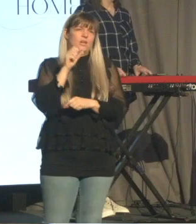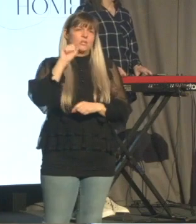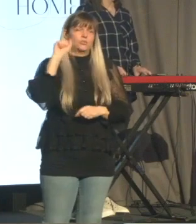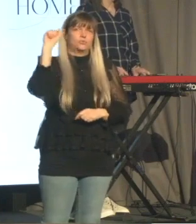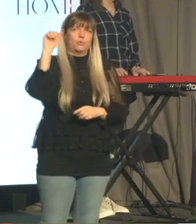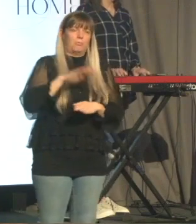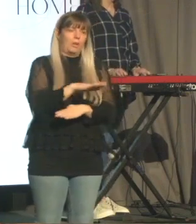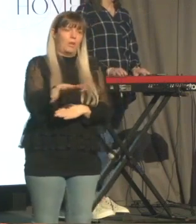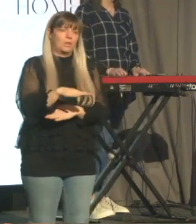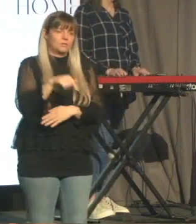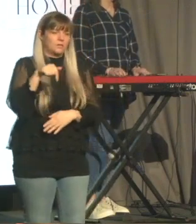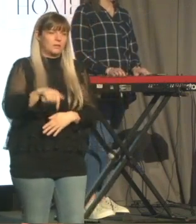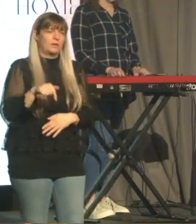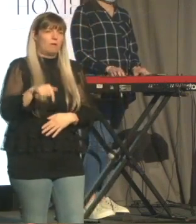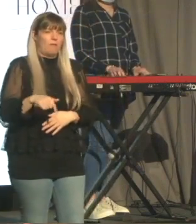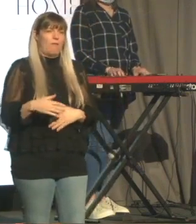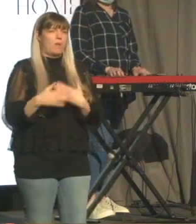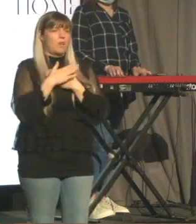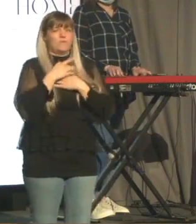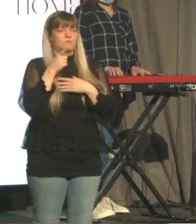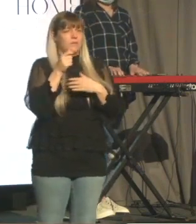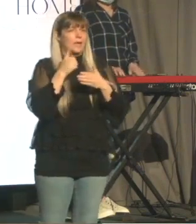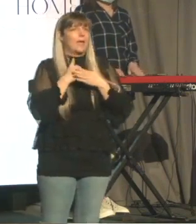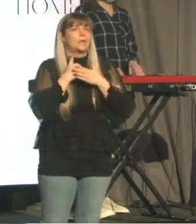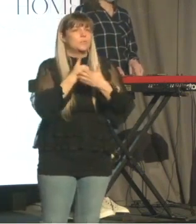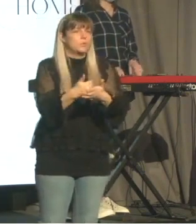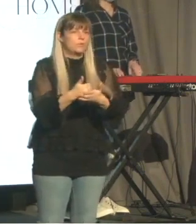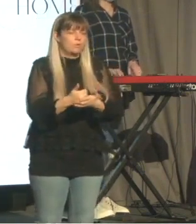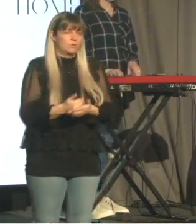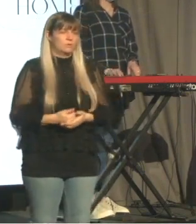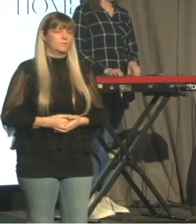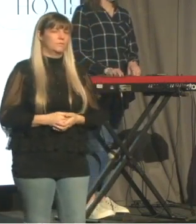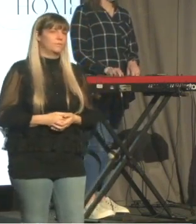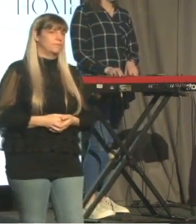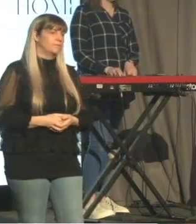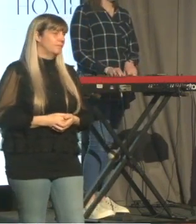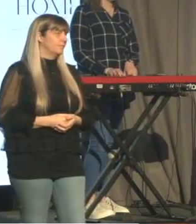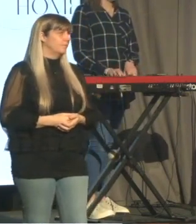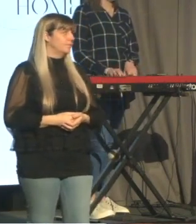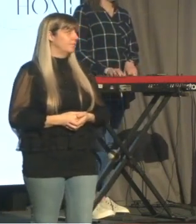So we'd love to help you and serve you in any way that we can.